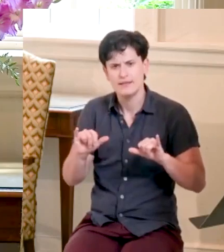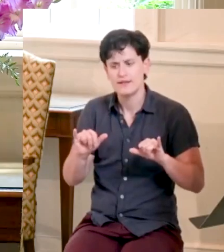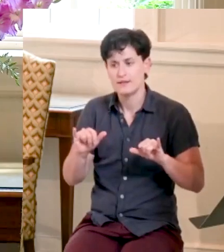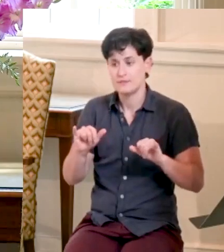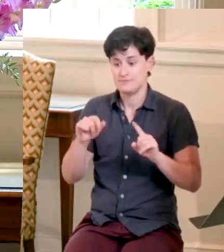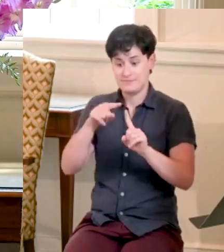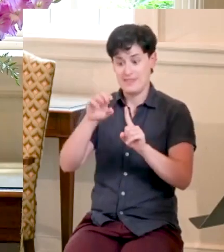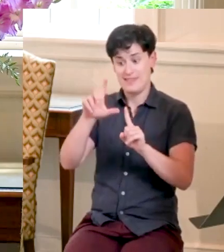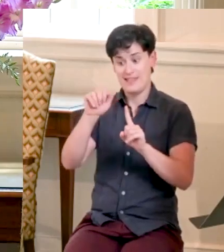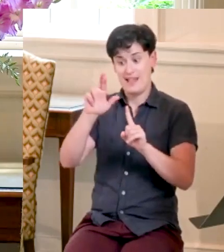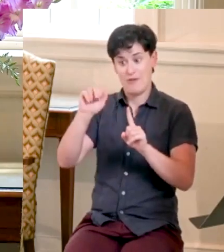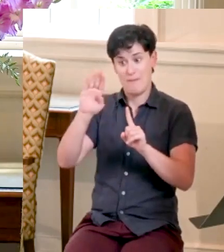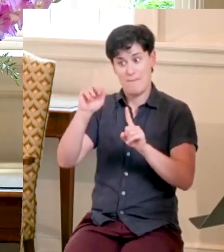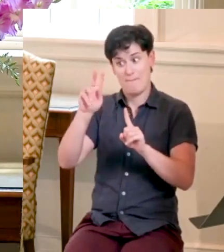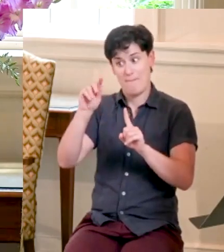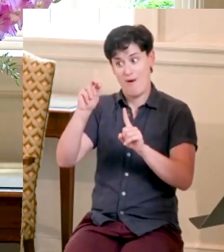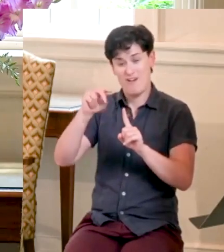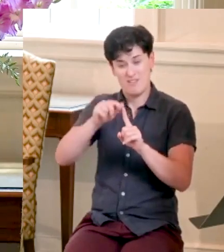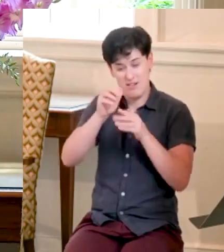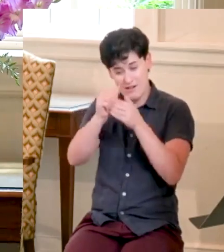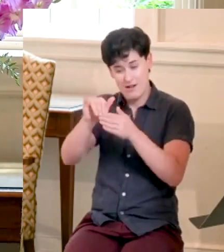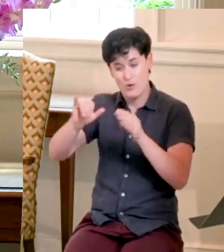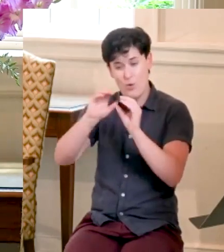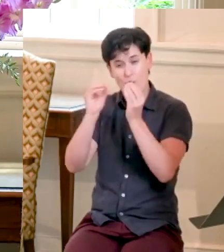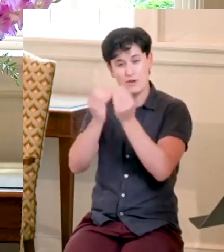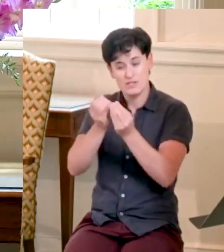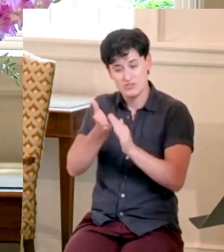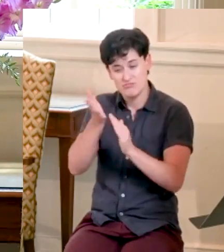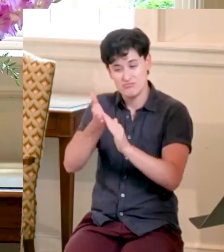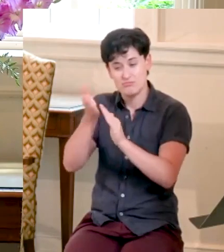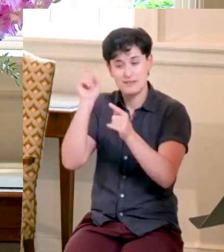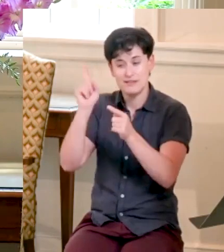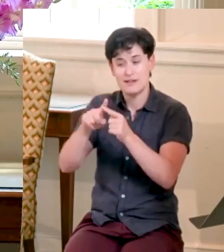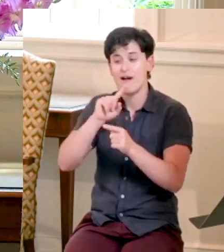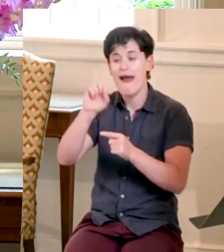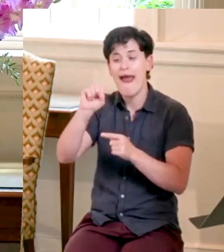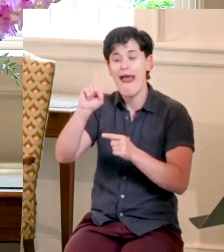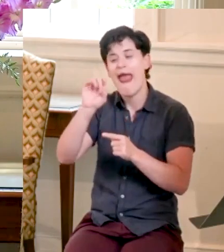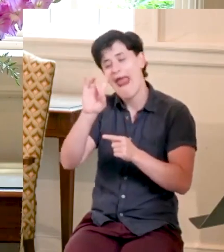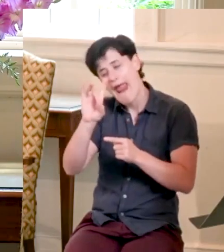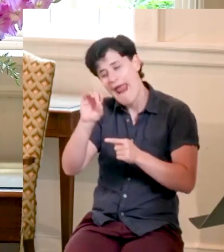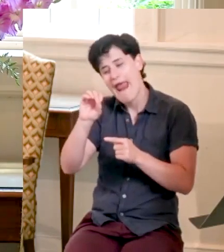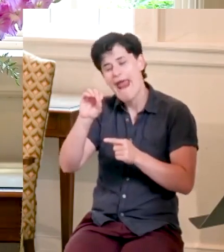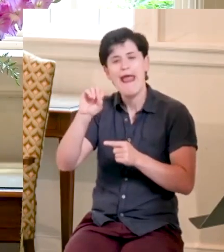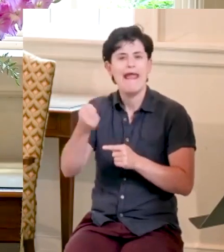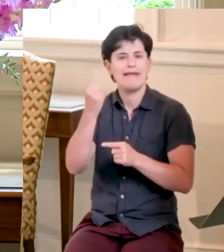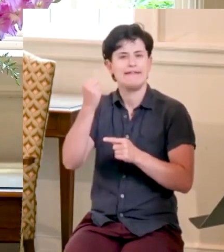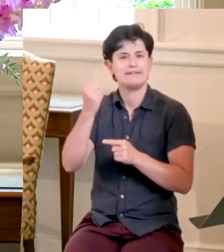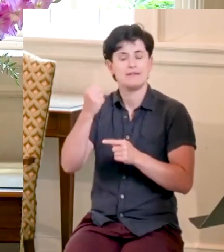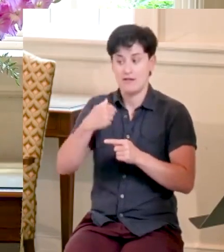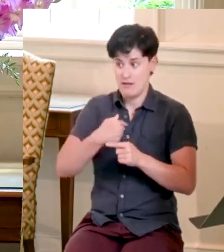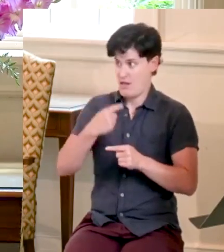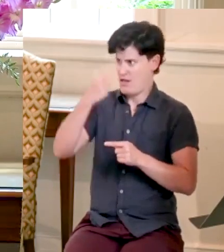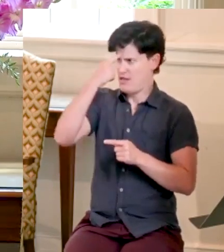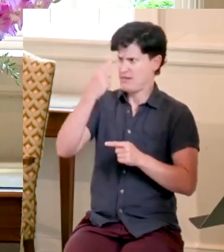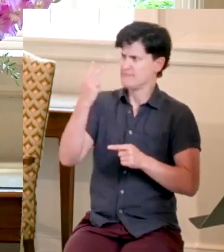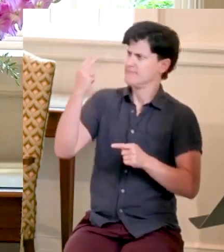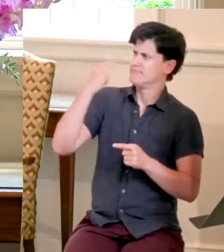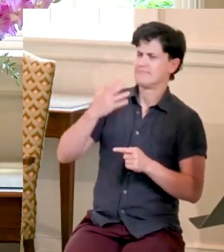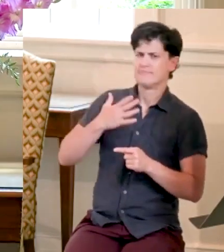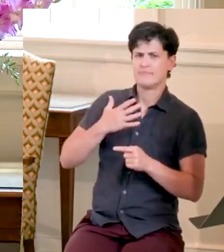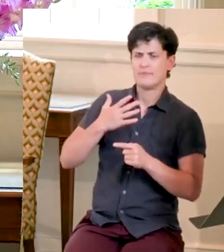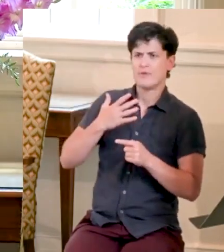the organization well into her 80s. So when I think about my future self 25